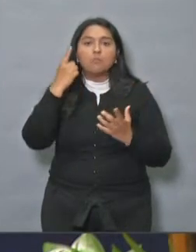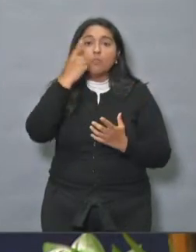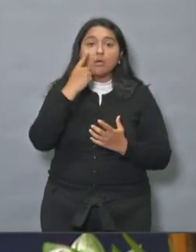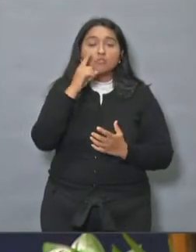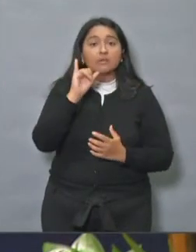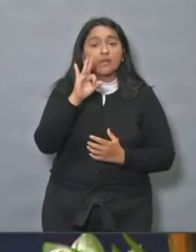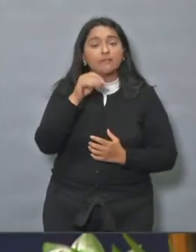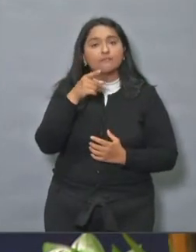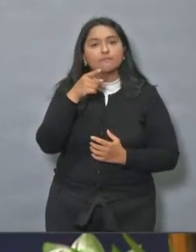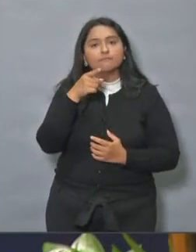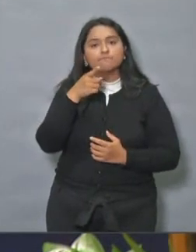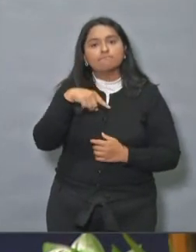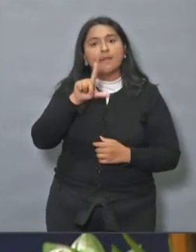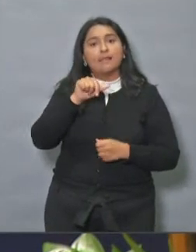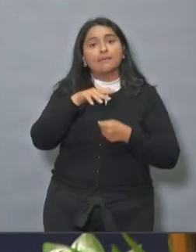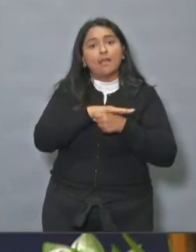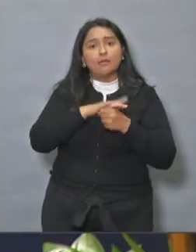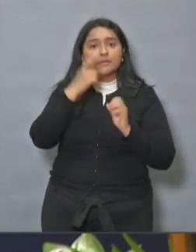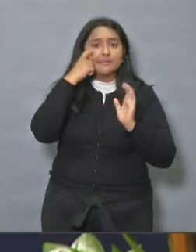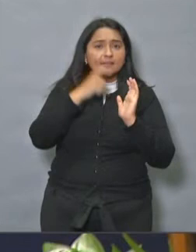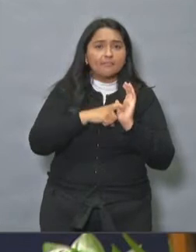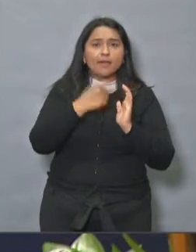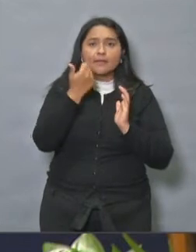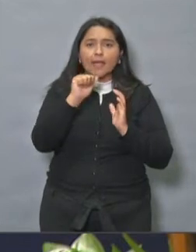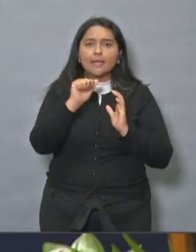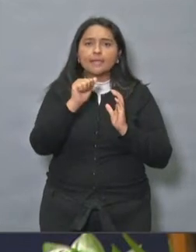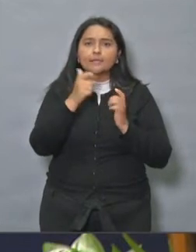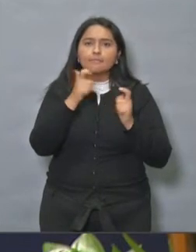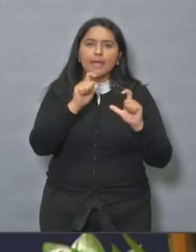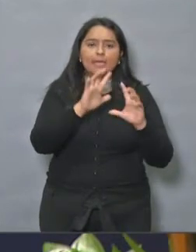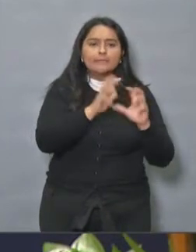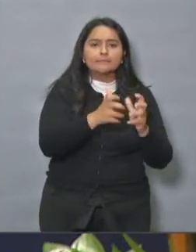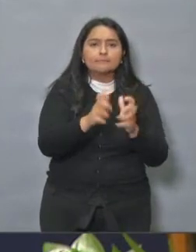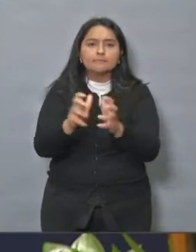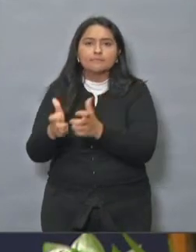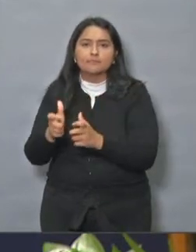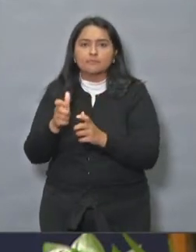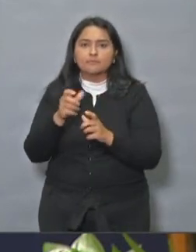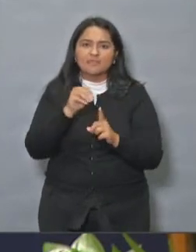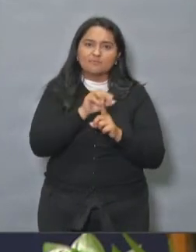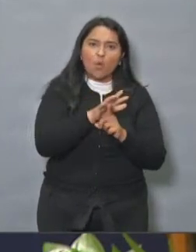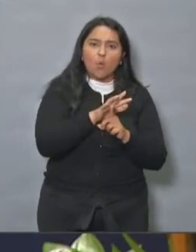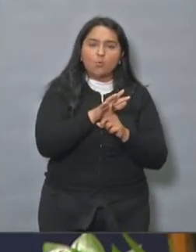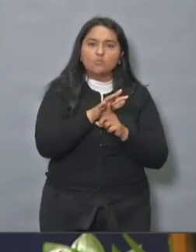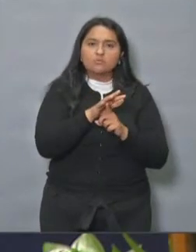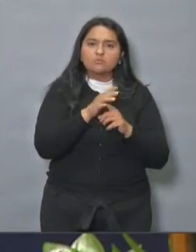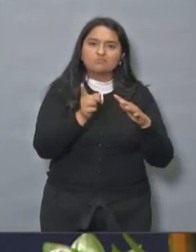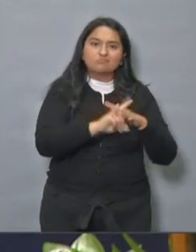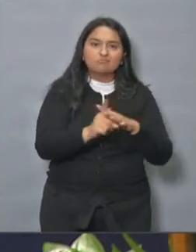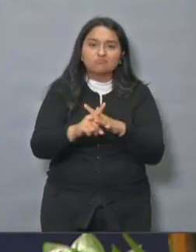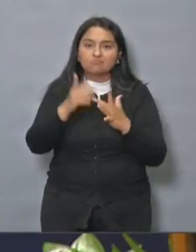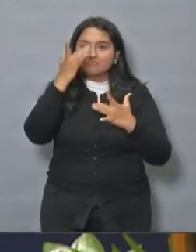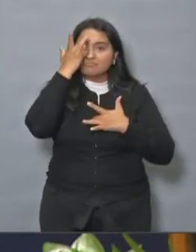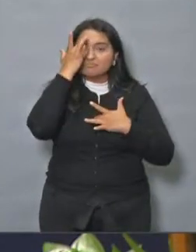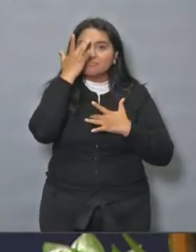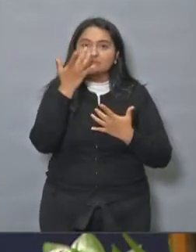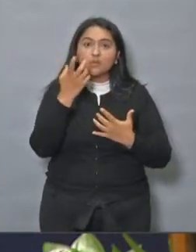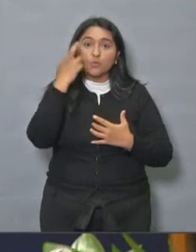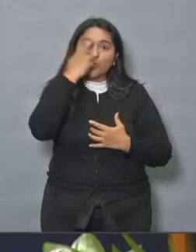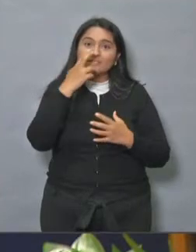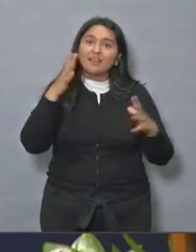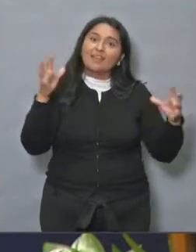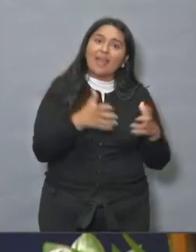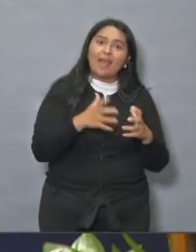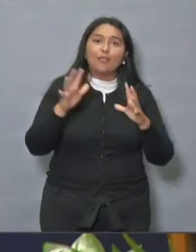county's identified any clusters of cases that have occurred at gatherings, or if you have any idea if the recent spike has